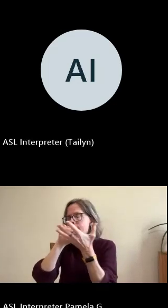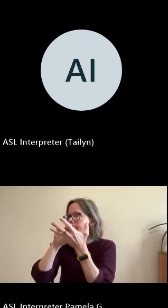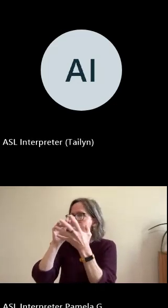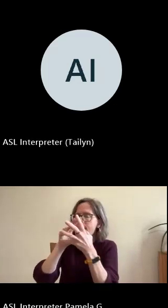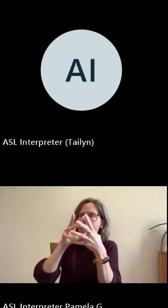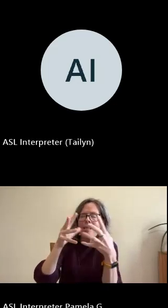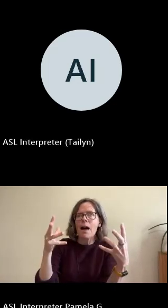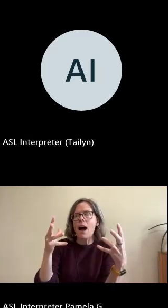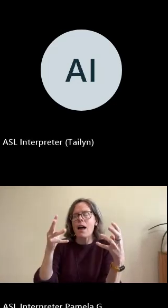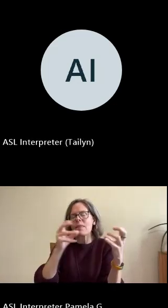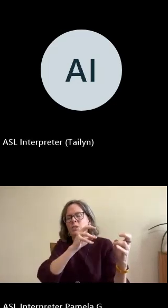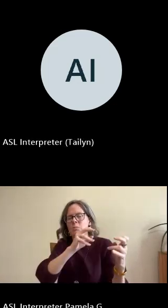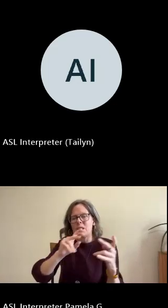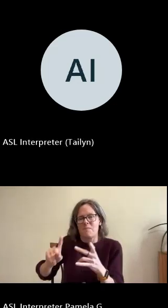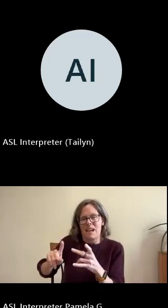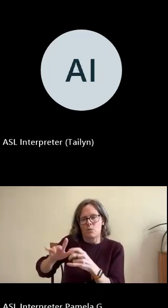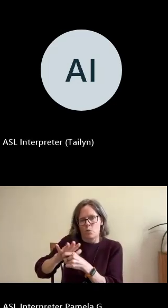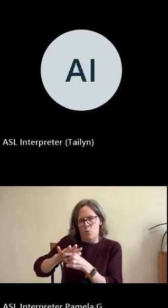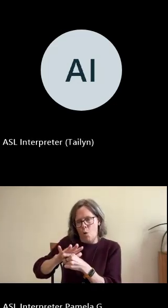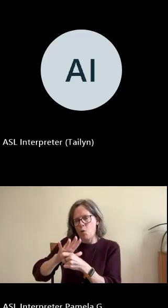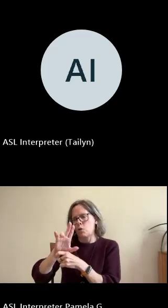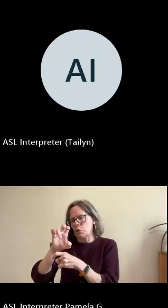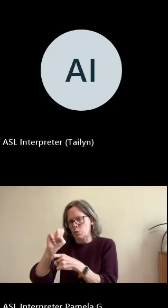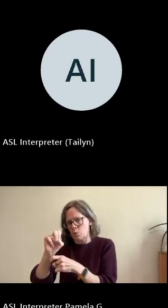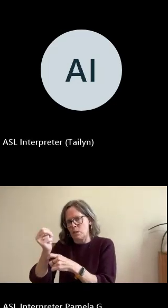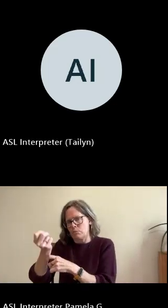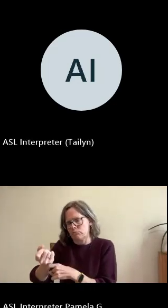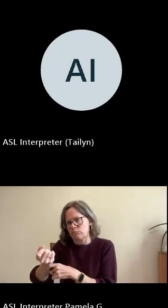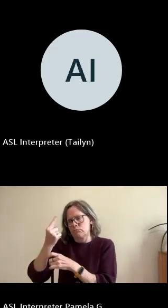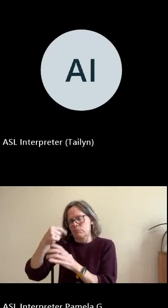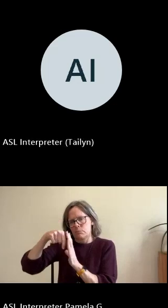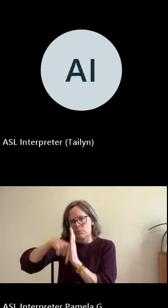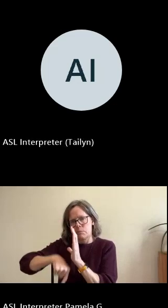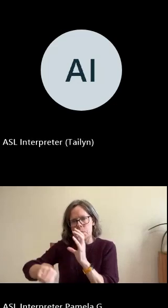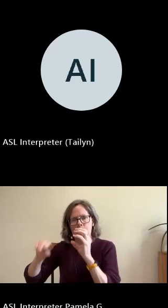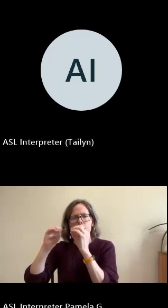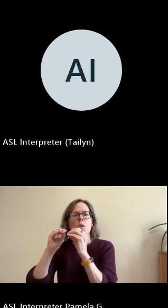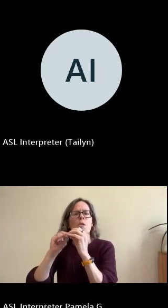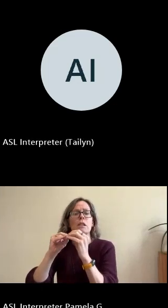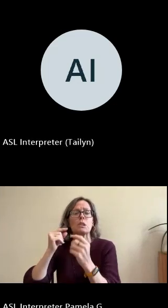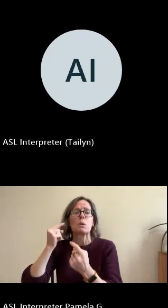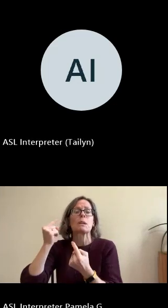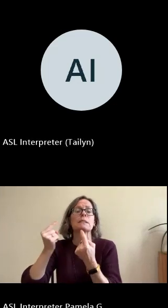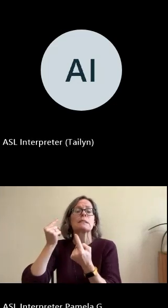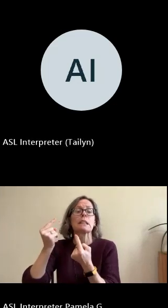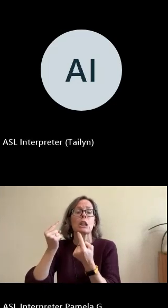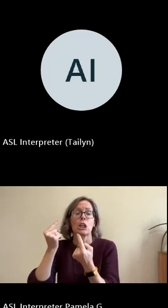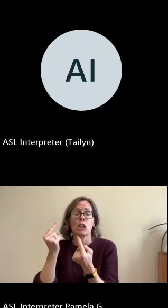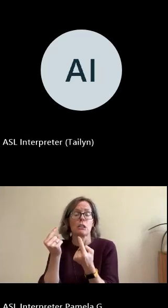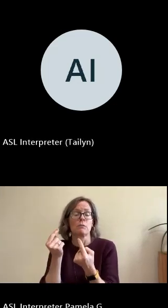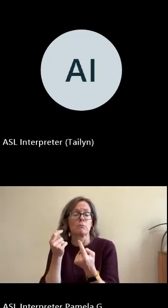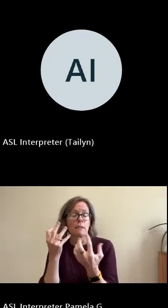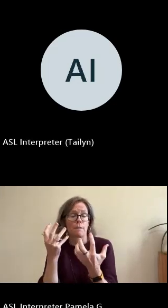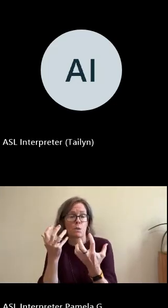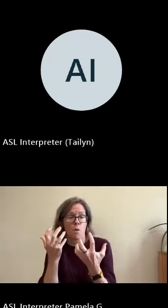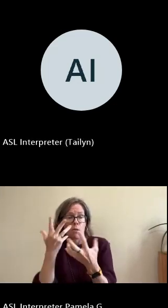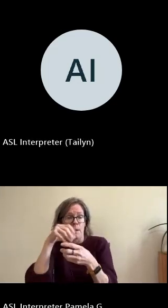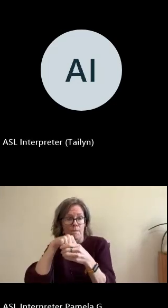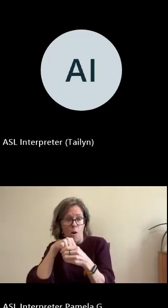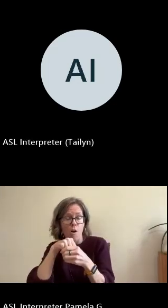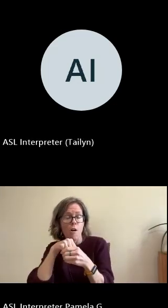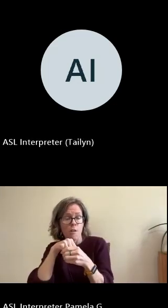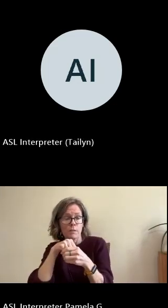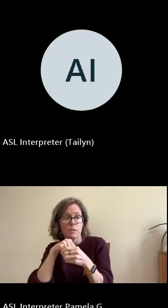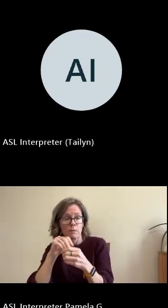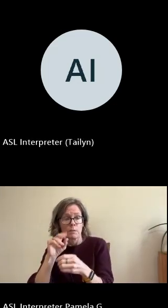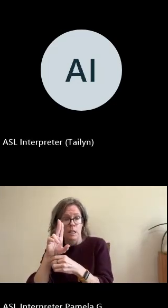ways just with that foundational understanding. So definitely consider, if you're interested in getting involved in our